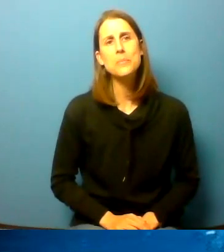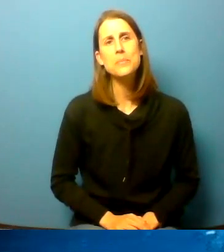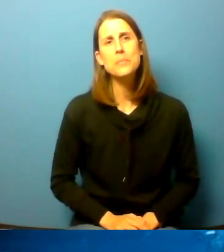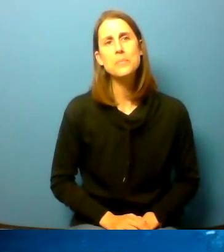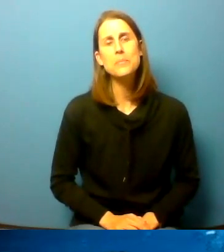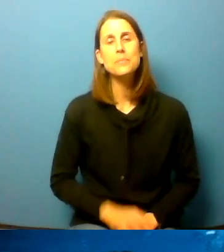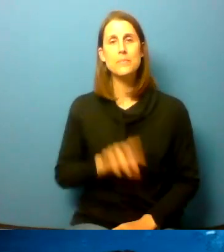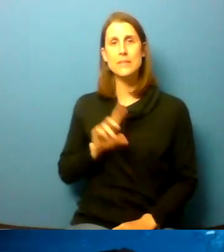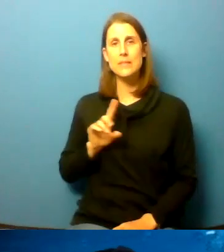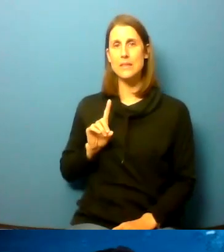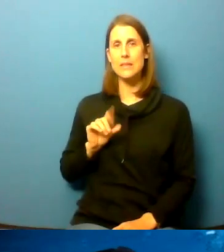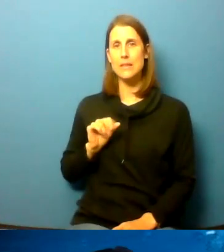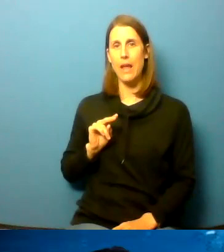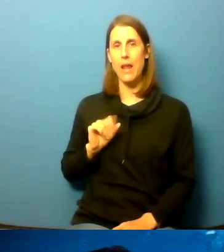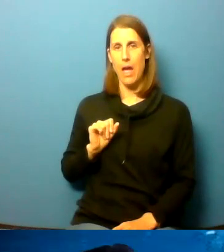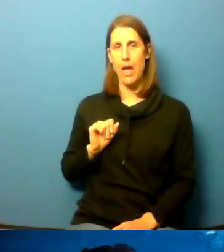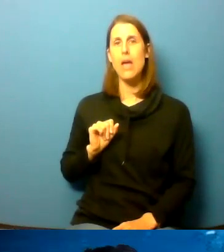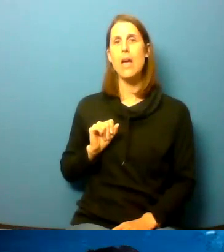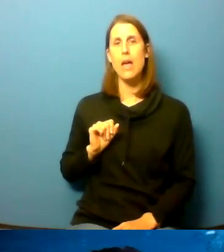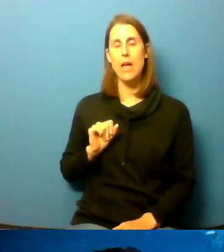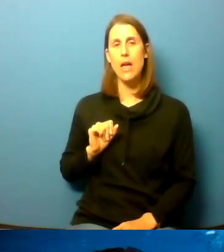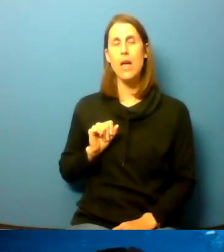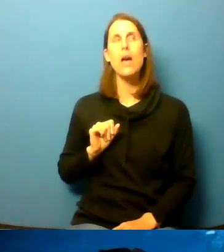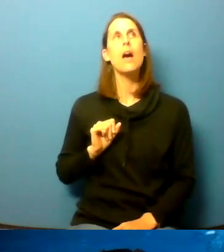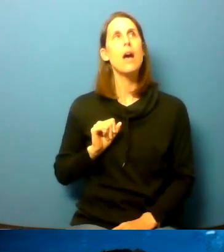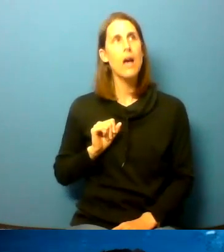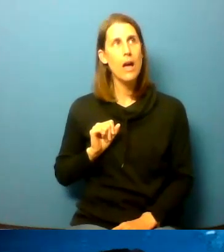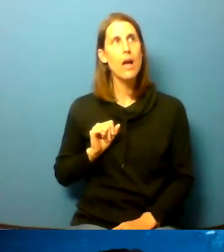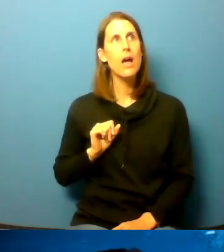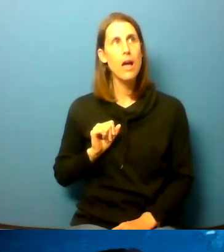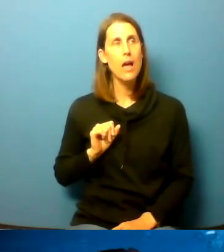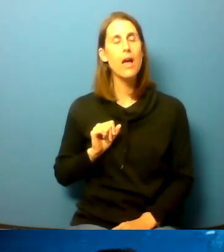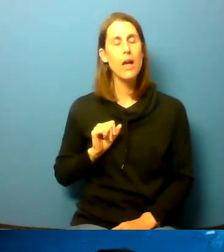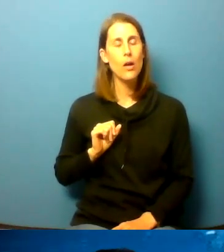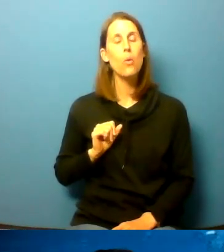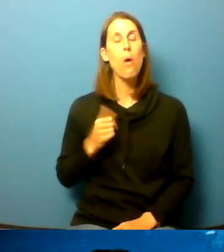One thing that we've been able to do via Zoom and screen sharing is